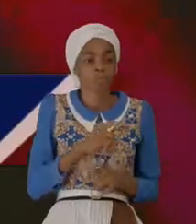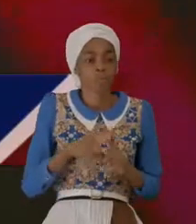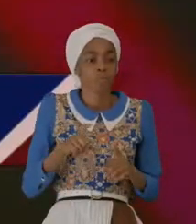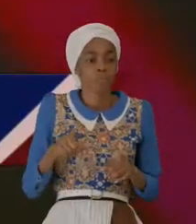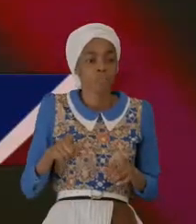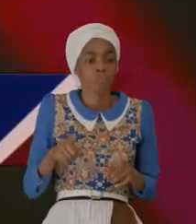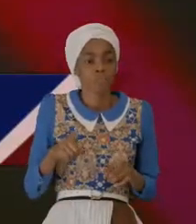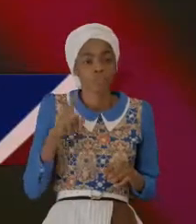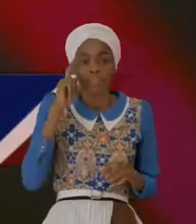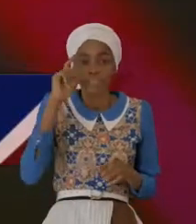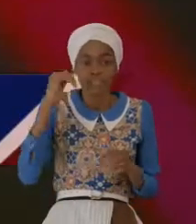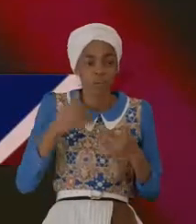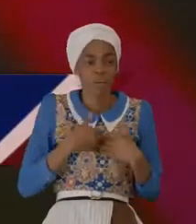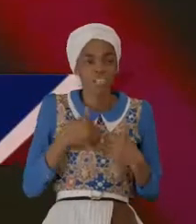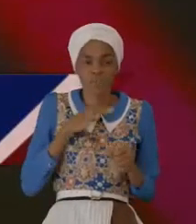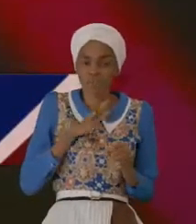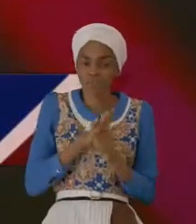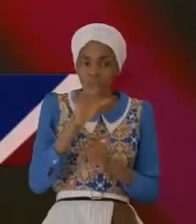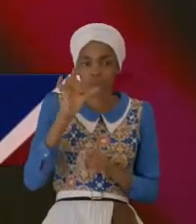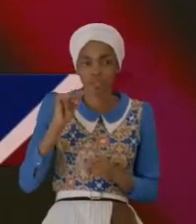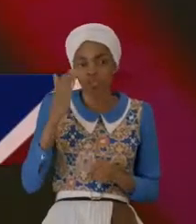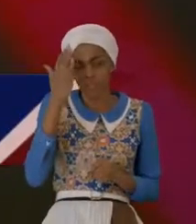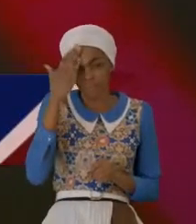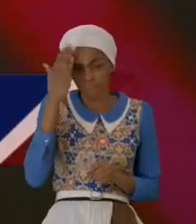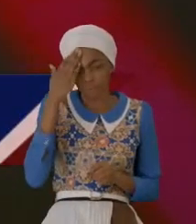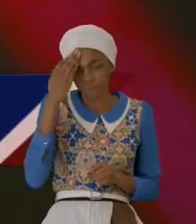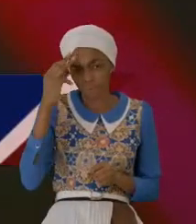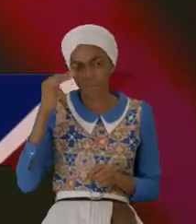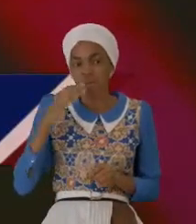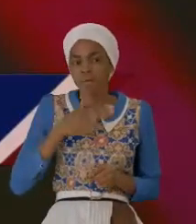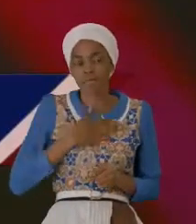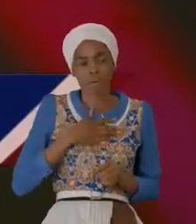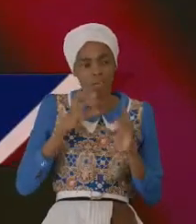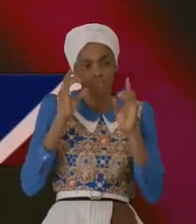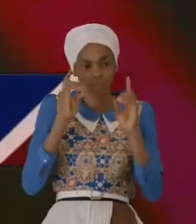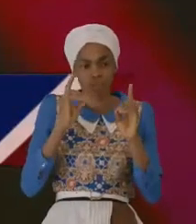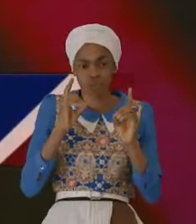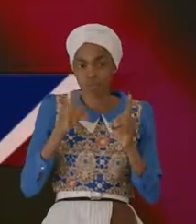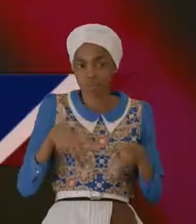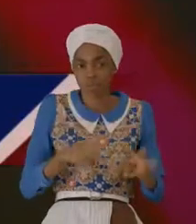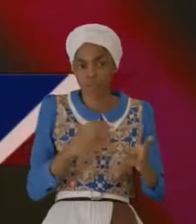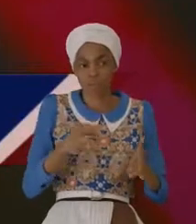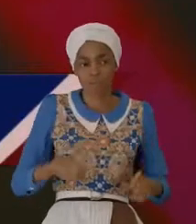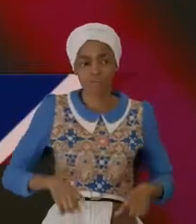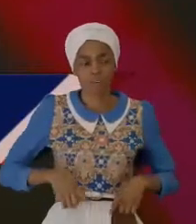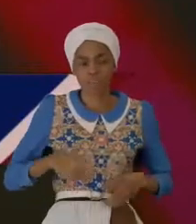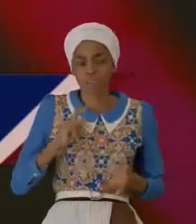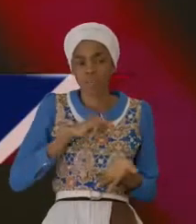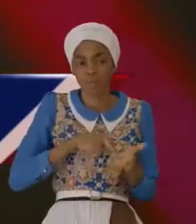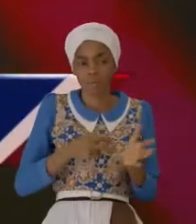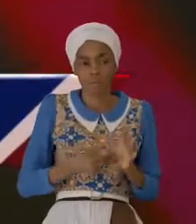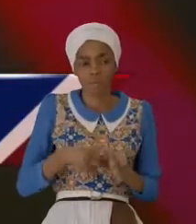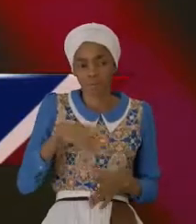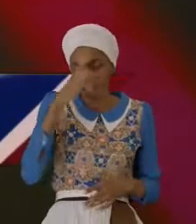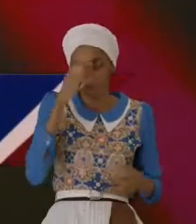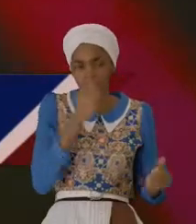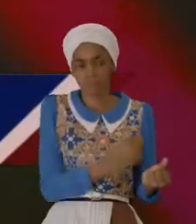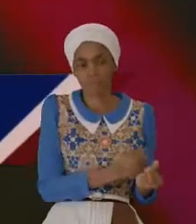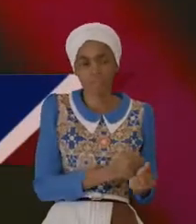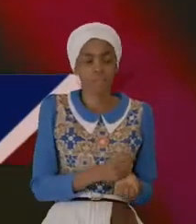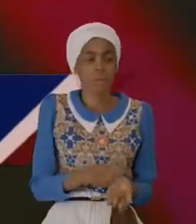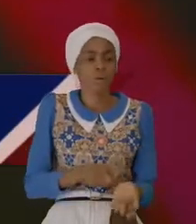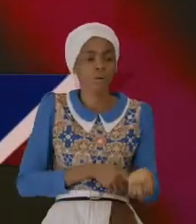fully known my Doctrine manner of life purpose Faith long